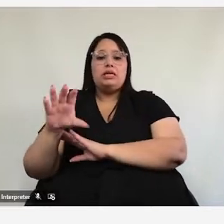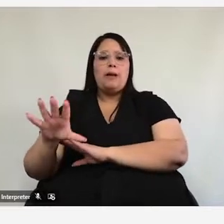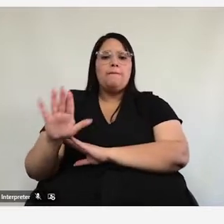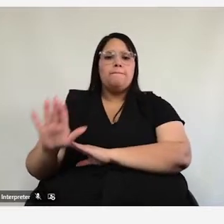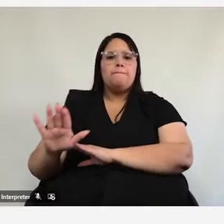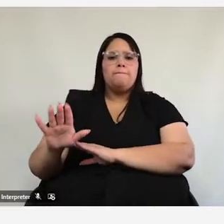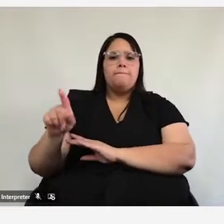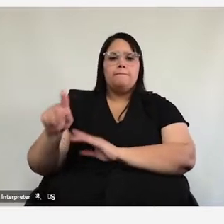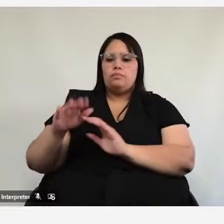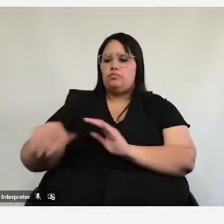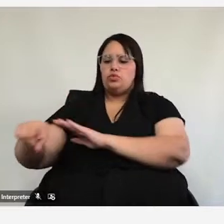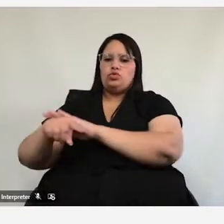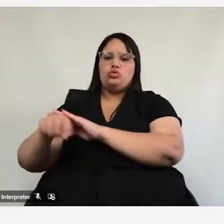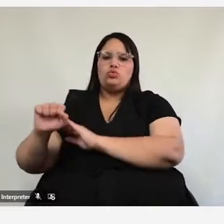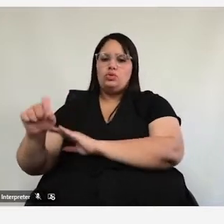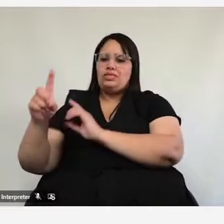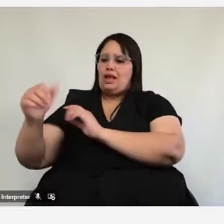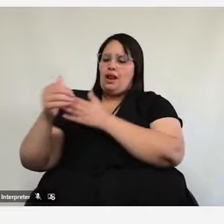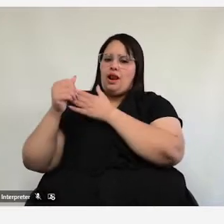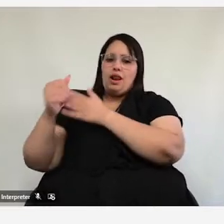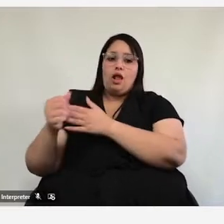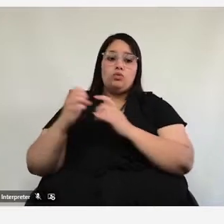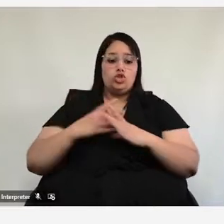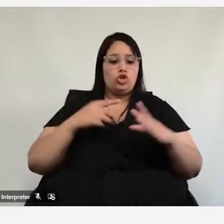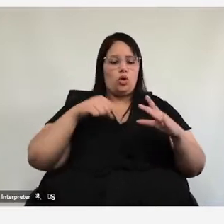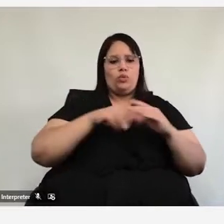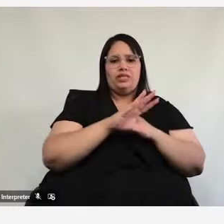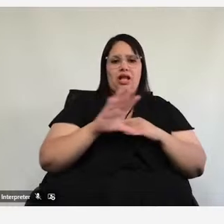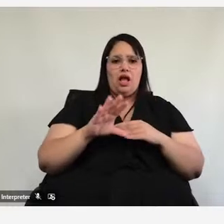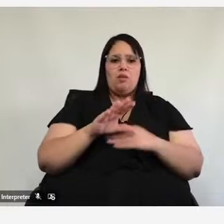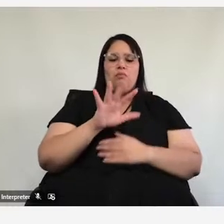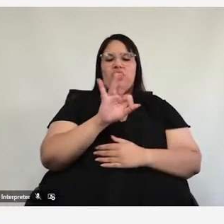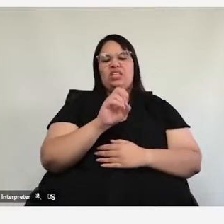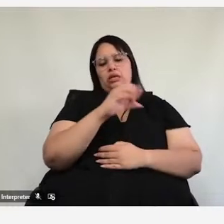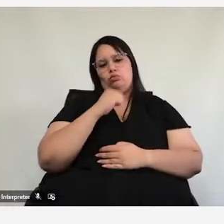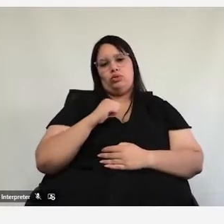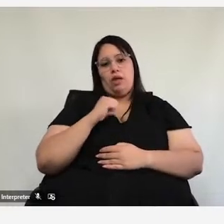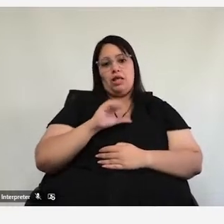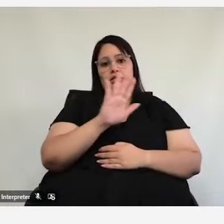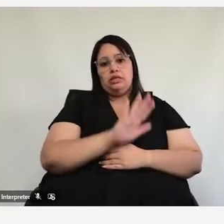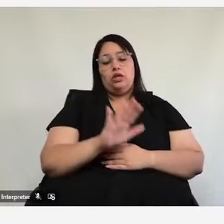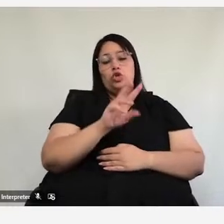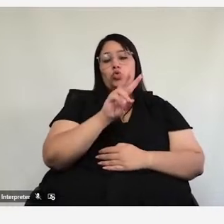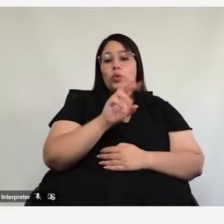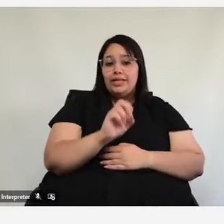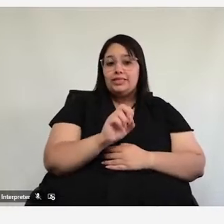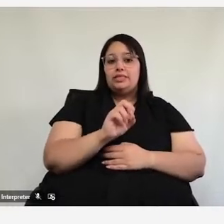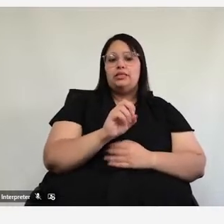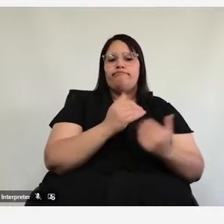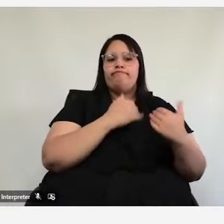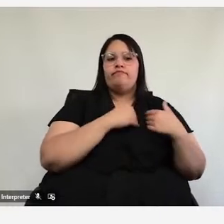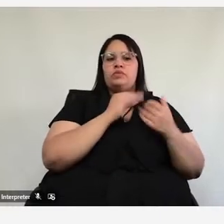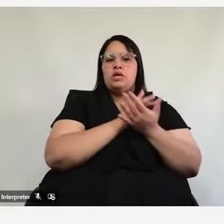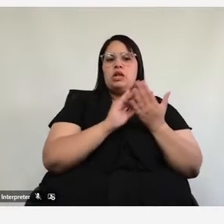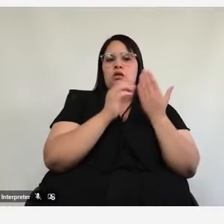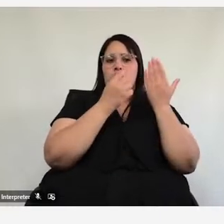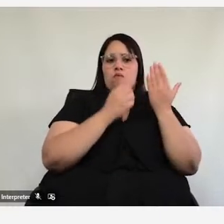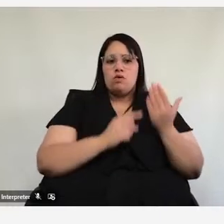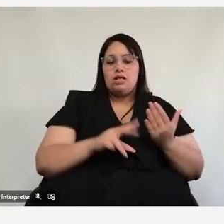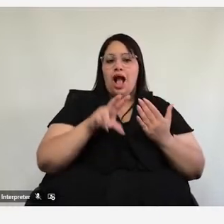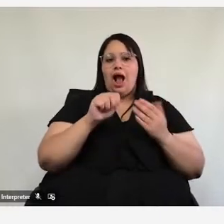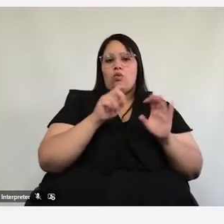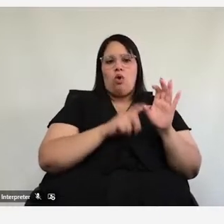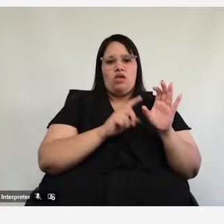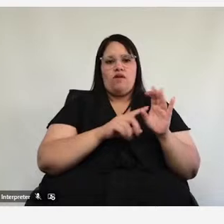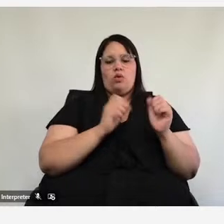the jurisdiction of the ANC. And we'll start with the Western Cape. Of our 30 municipalities, a staggering 20 secured clean audits, unqualified